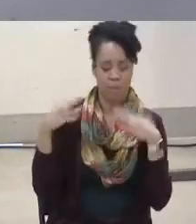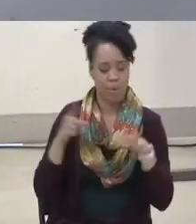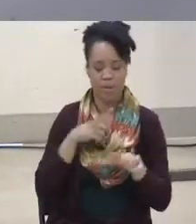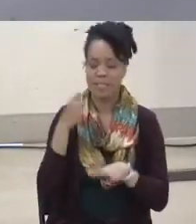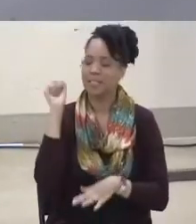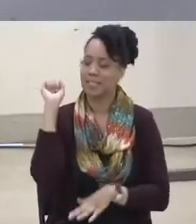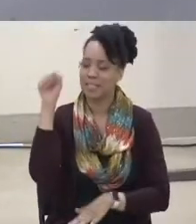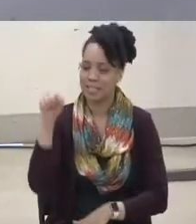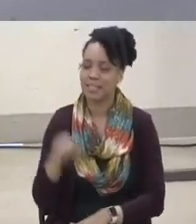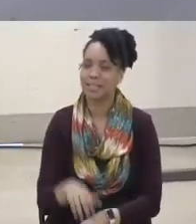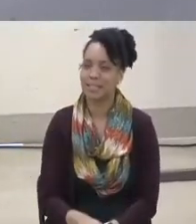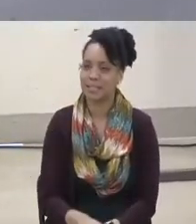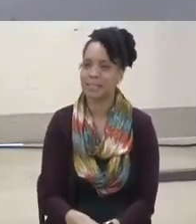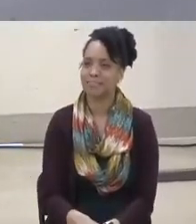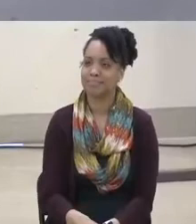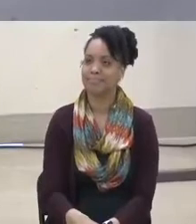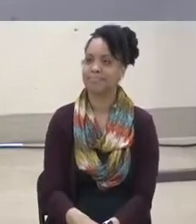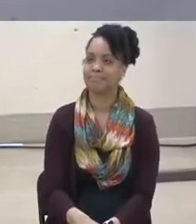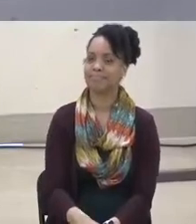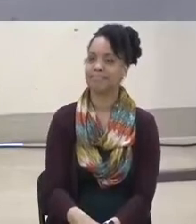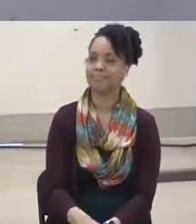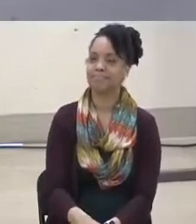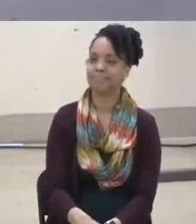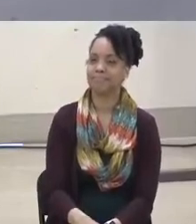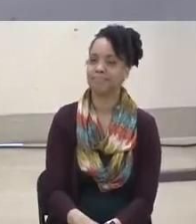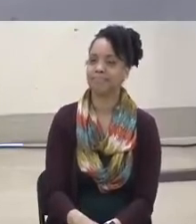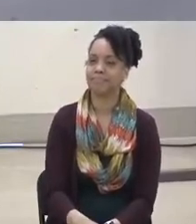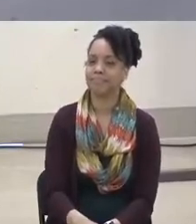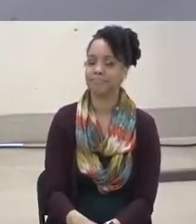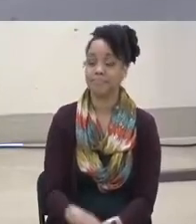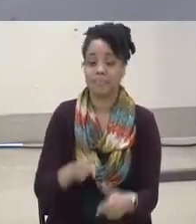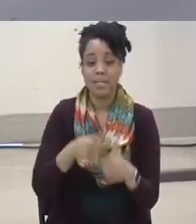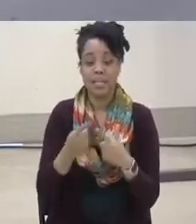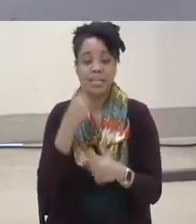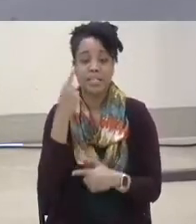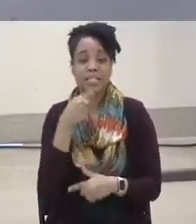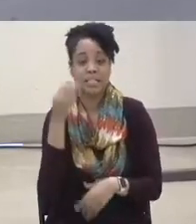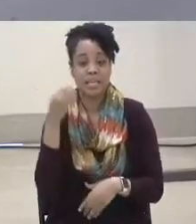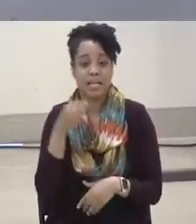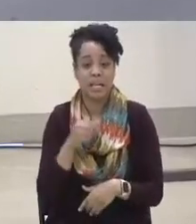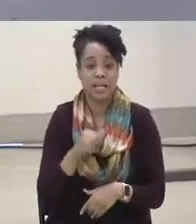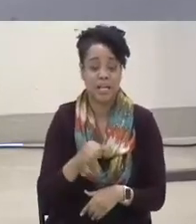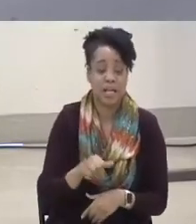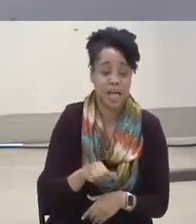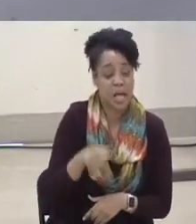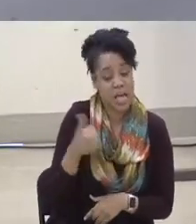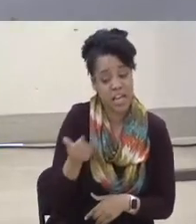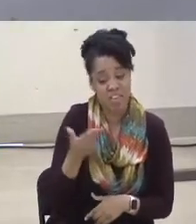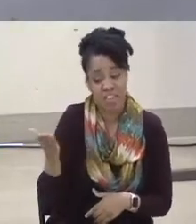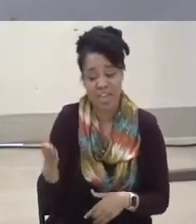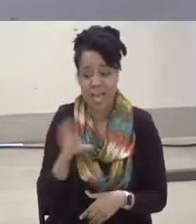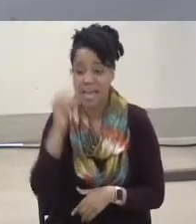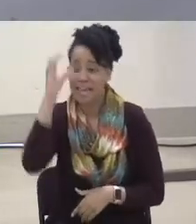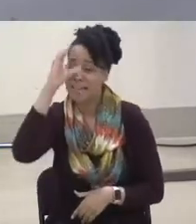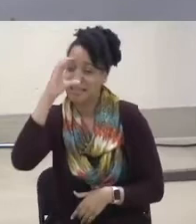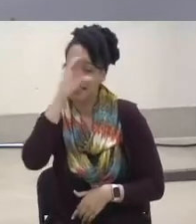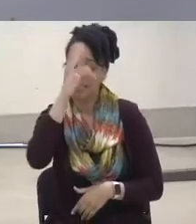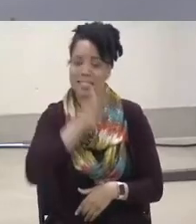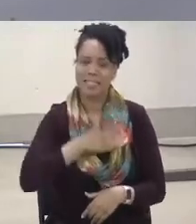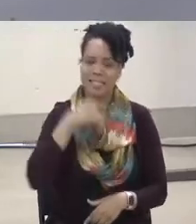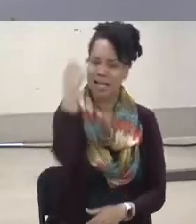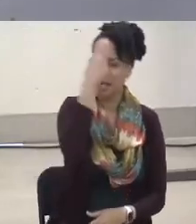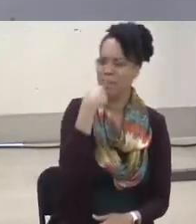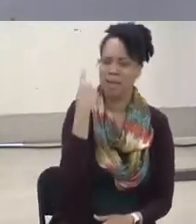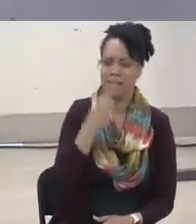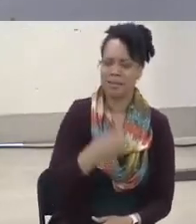Estoy aquí hablando contigo, Señor, háblame, ya te dije que sí. And then he said another thing, and seek my face. Y dice otra cosa también,